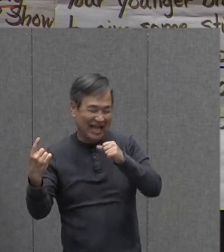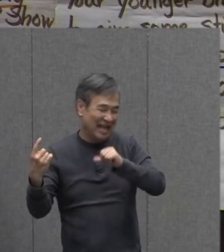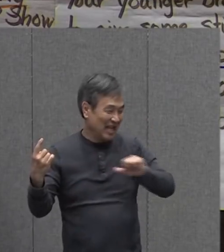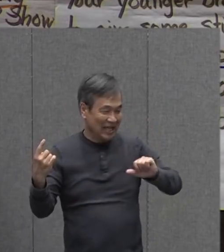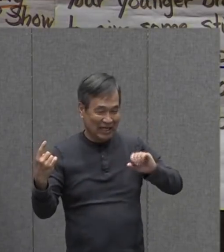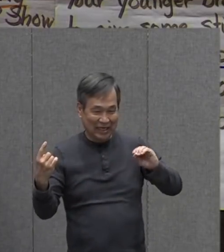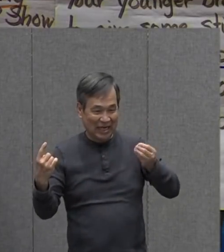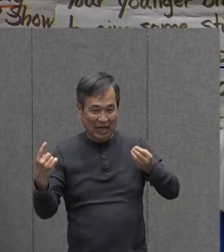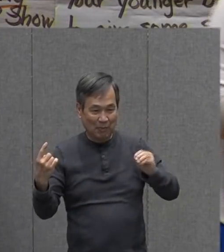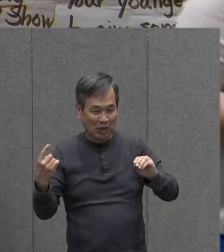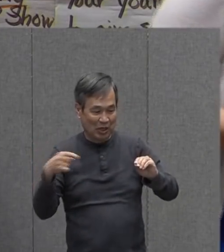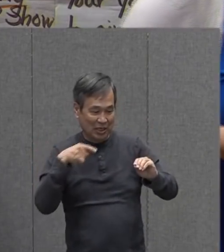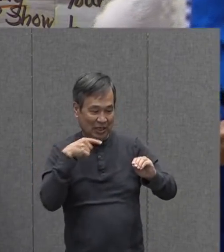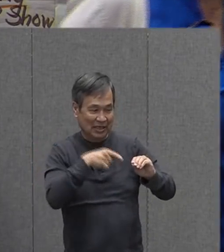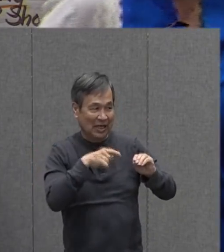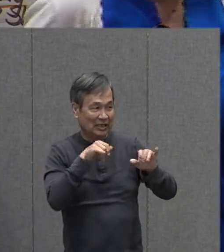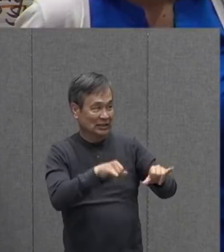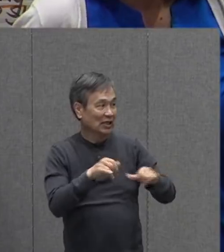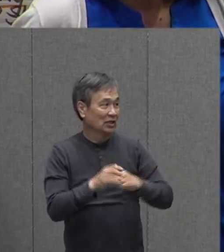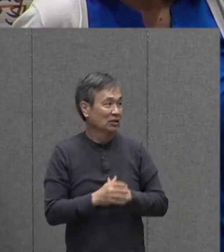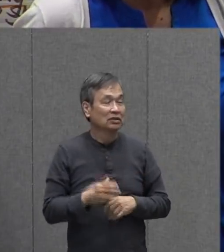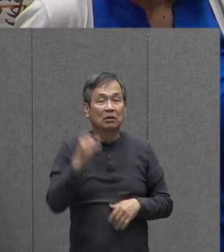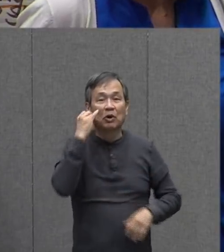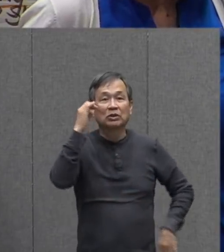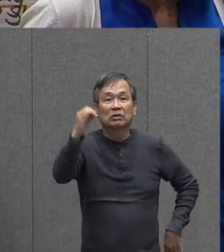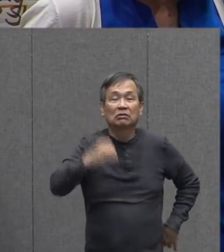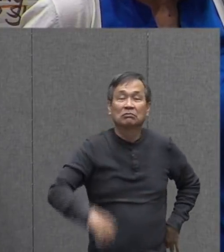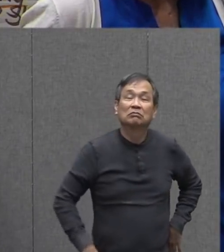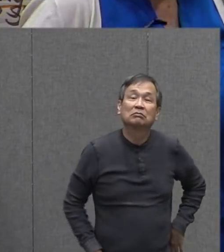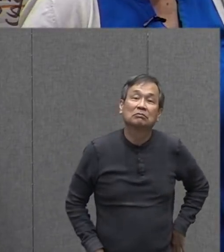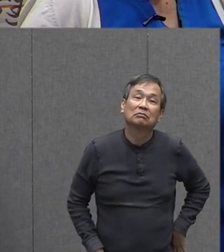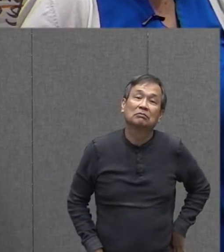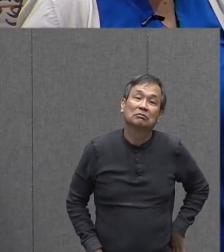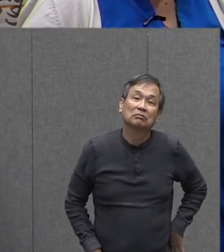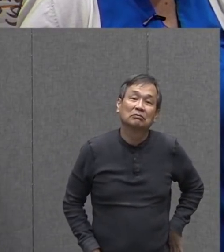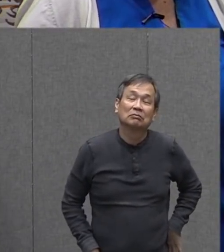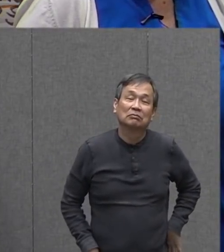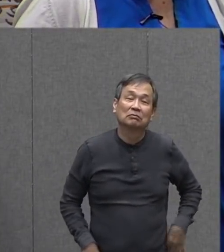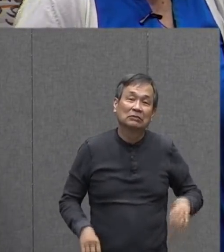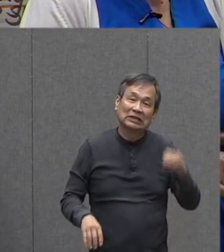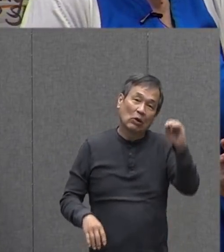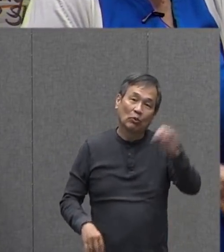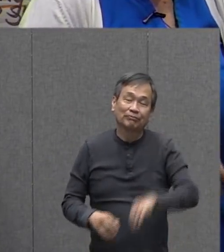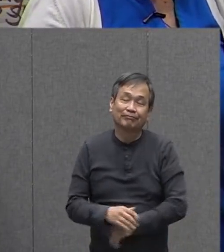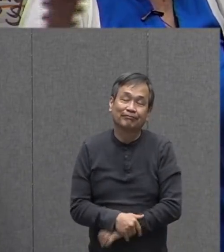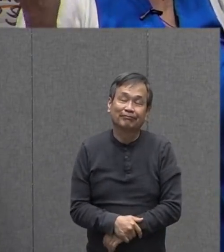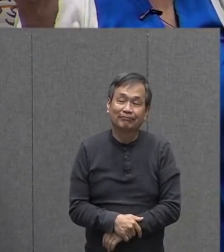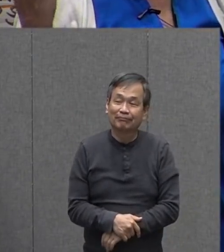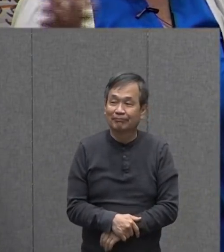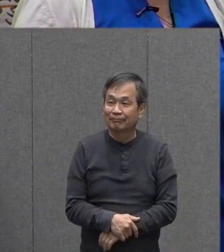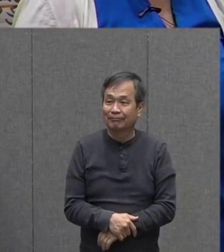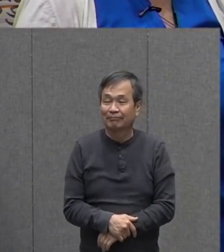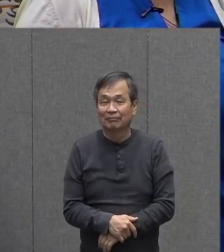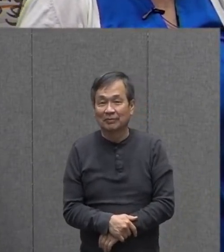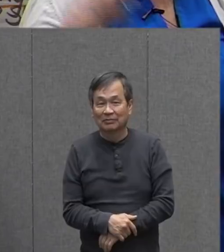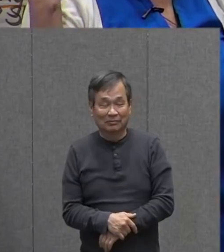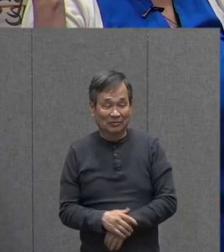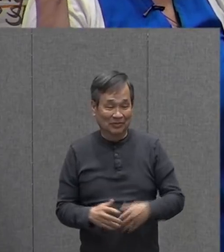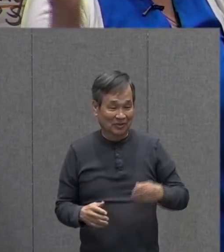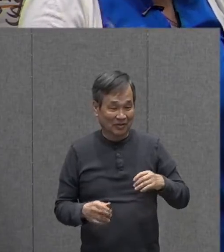about some examples and non-examples of multiplication. And then we're going to show you different ways that you can do